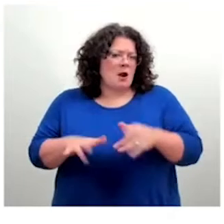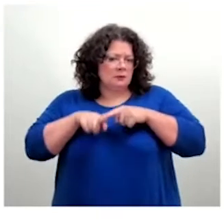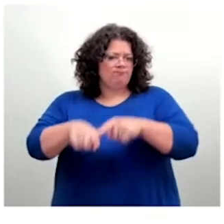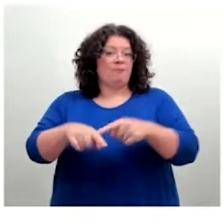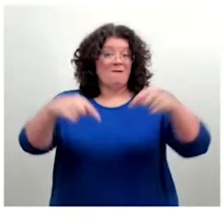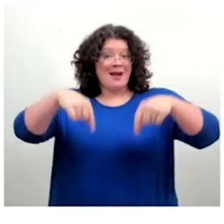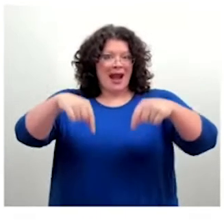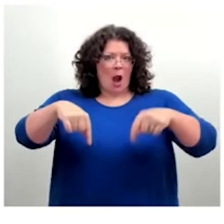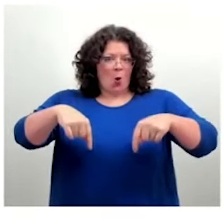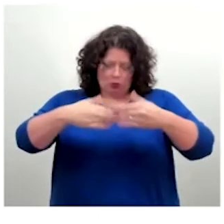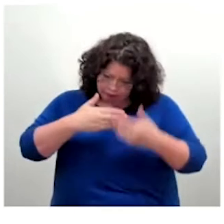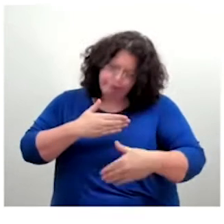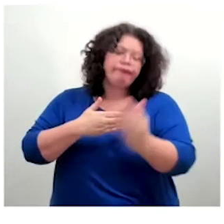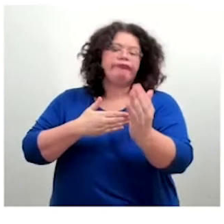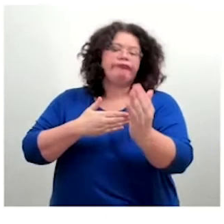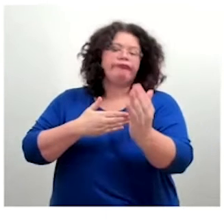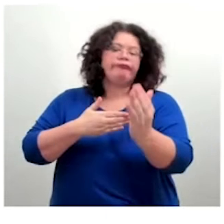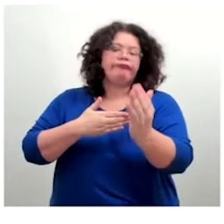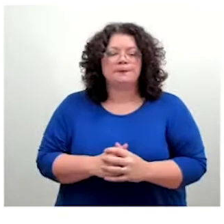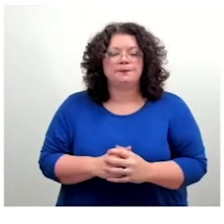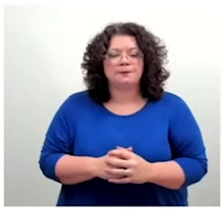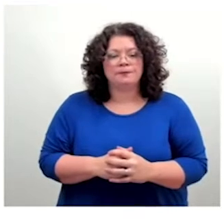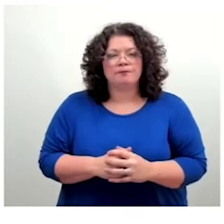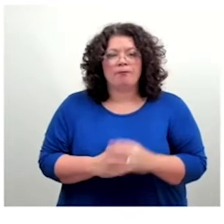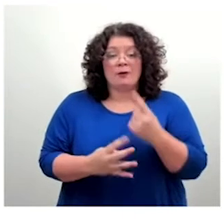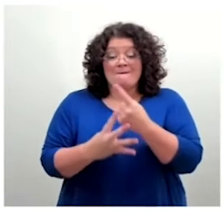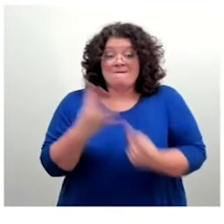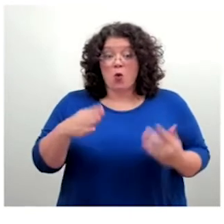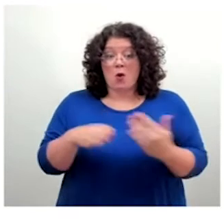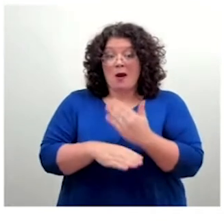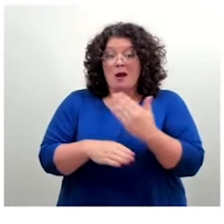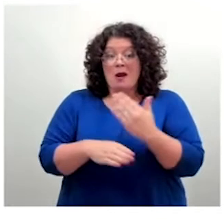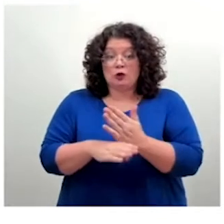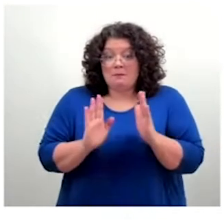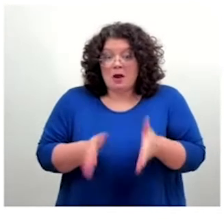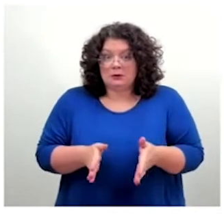There are 4 actions as a public sector body you need to take to make sure you're compliant.